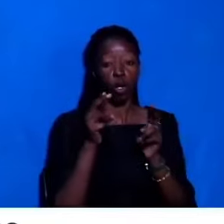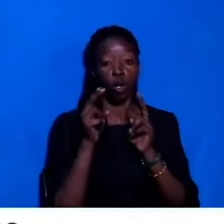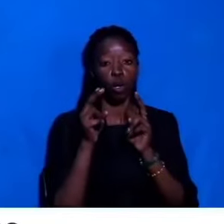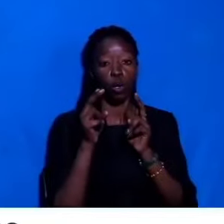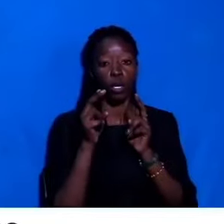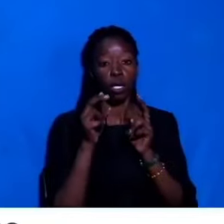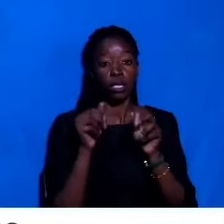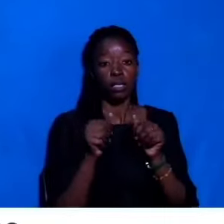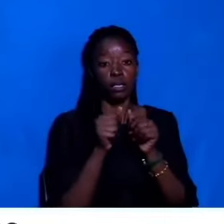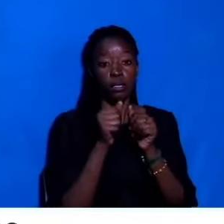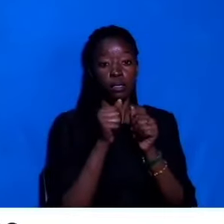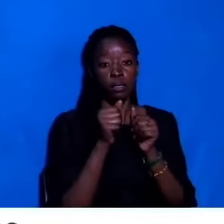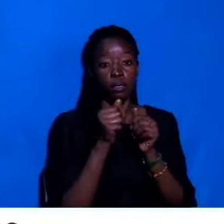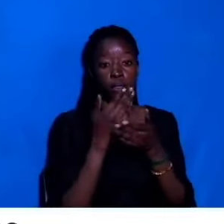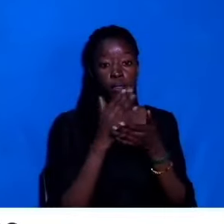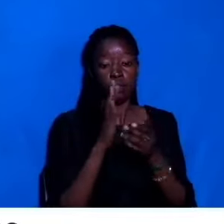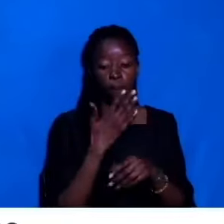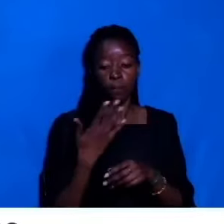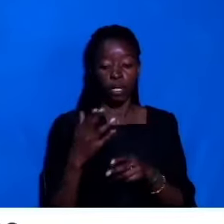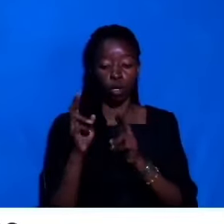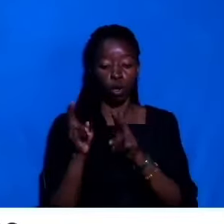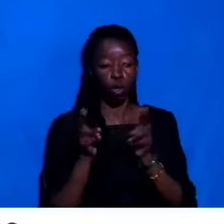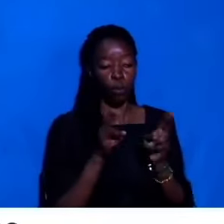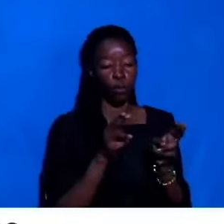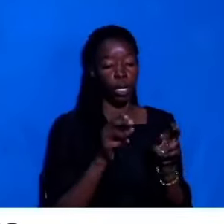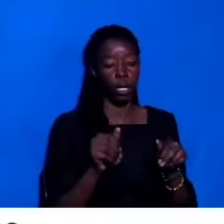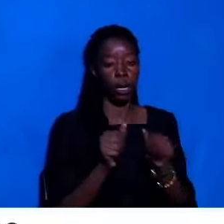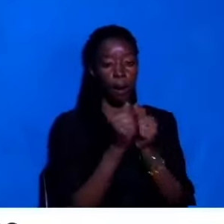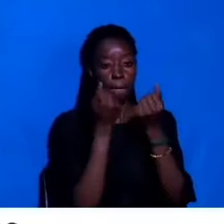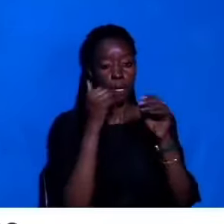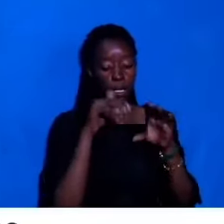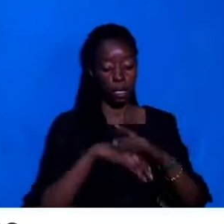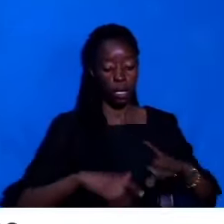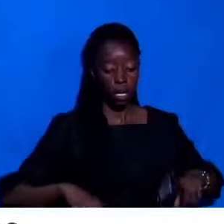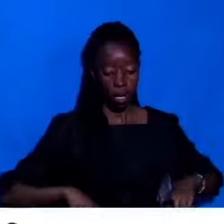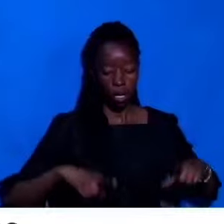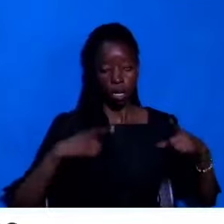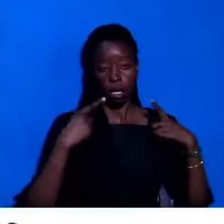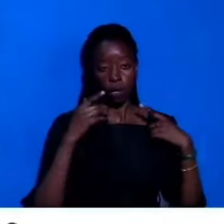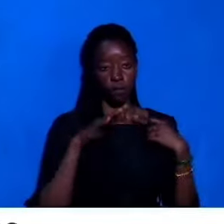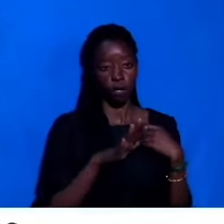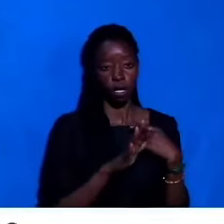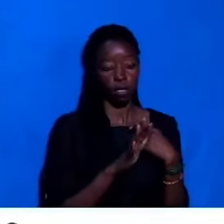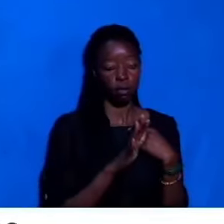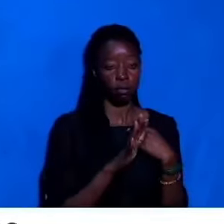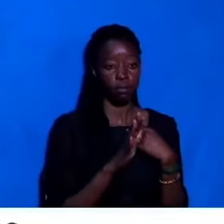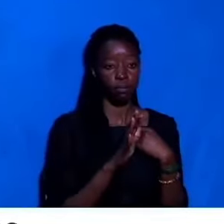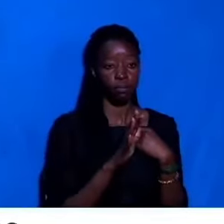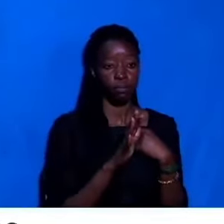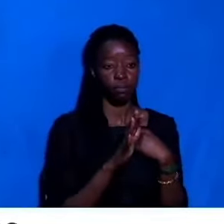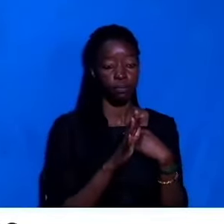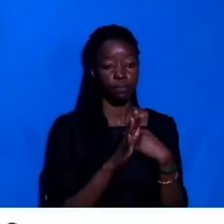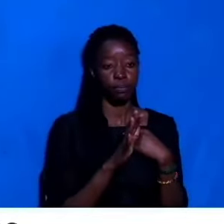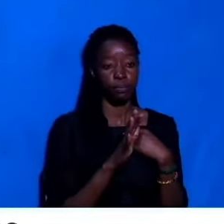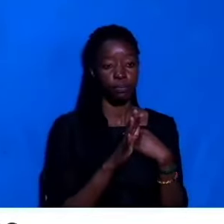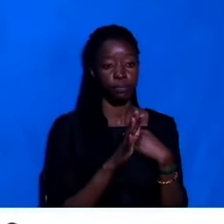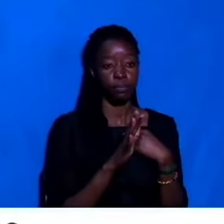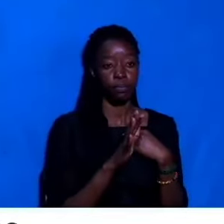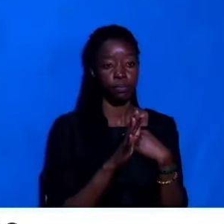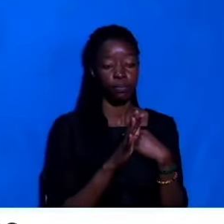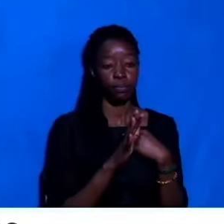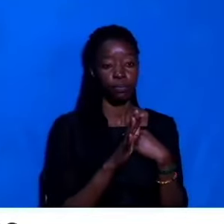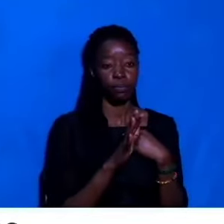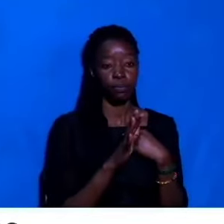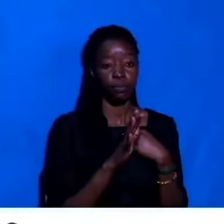his life for good. He did not take his being restored back to normal life